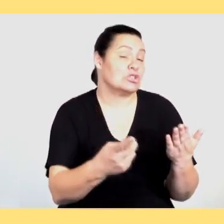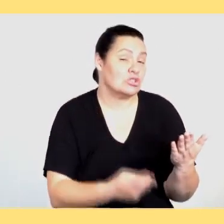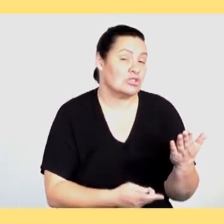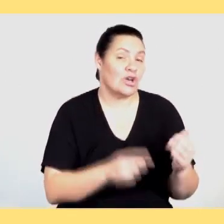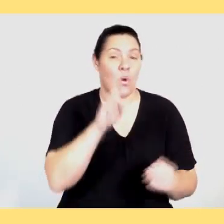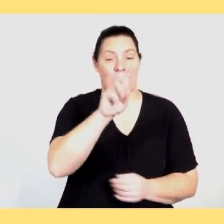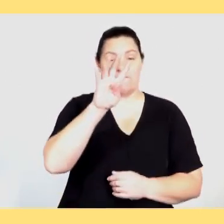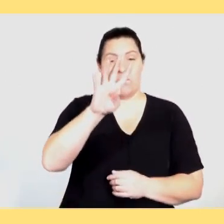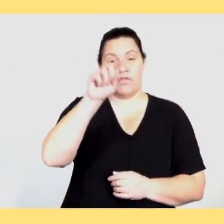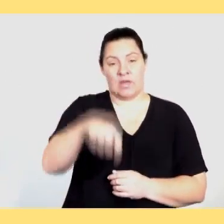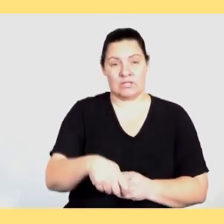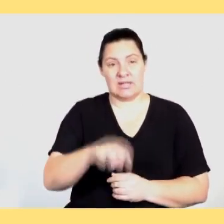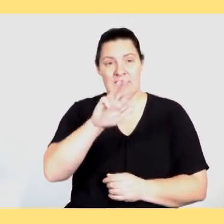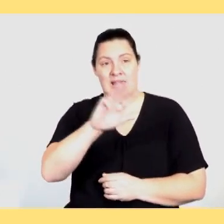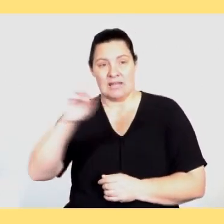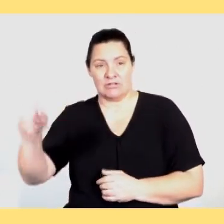get?